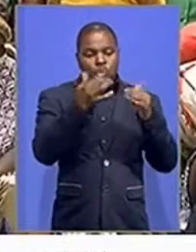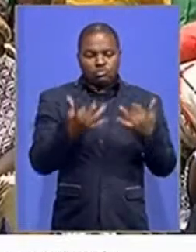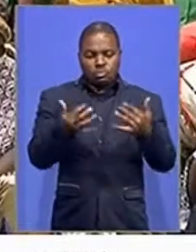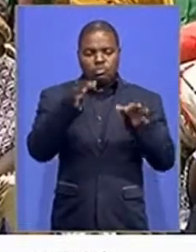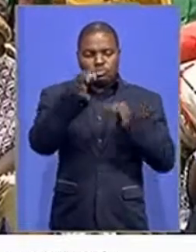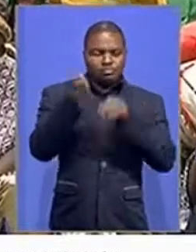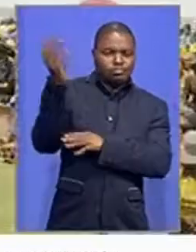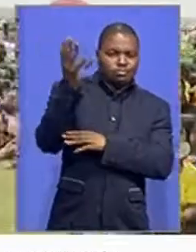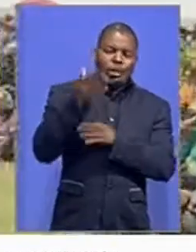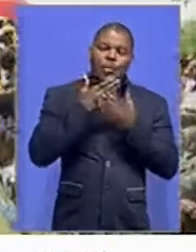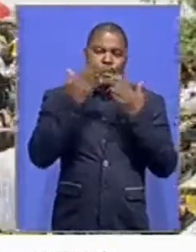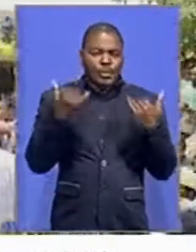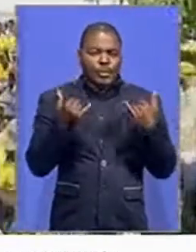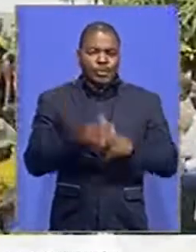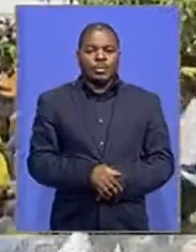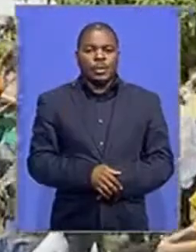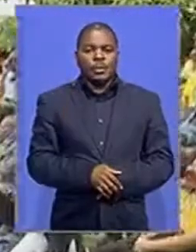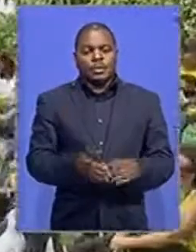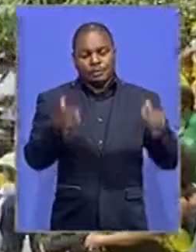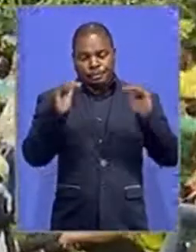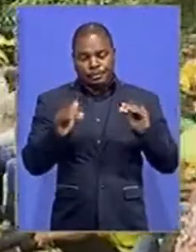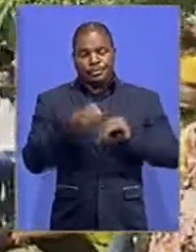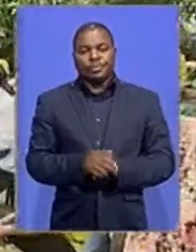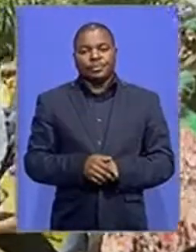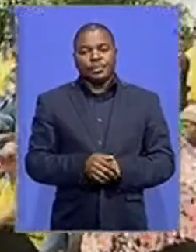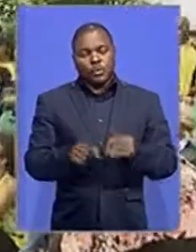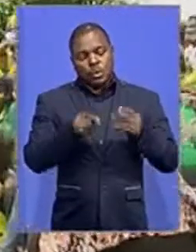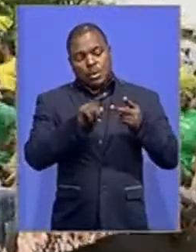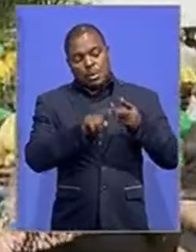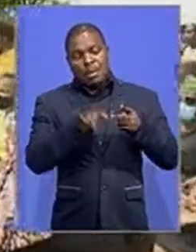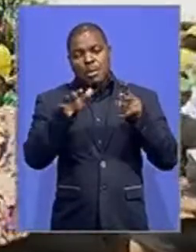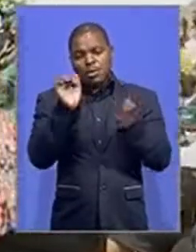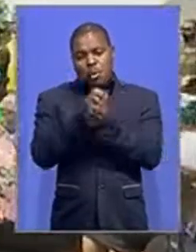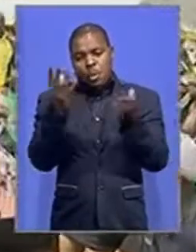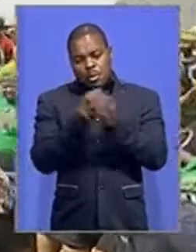balatedi ba gagwe. Ka fa go jelengwe balatofadiwa botlhe ba neetswe beile.